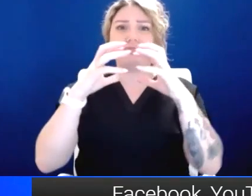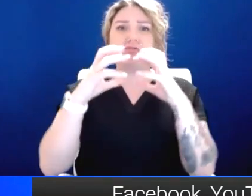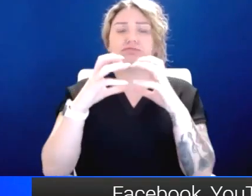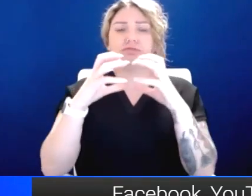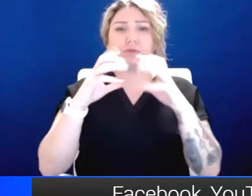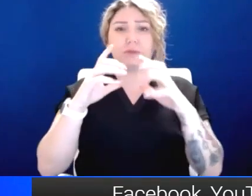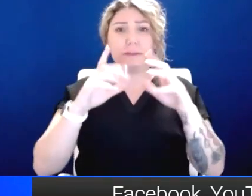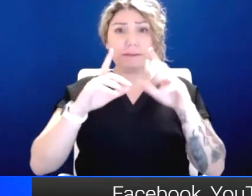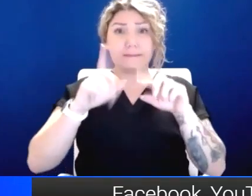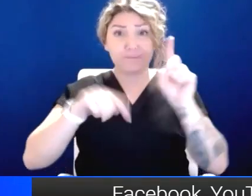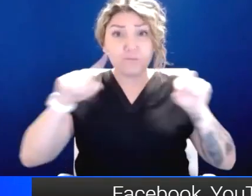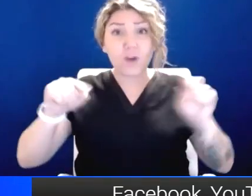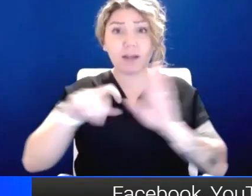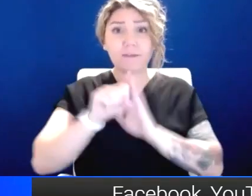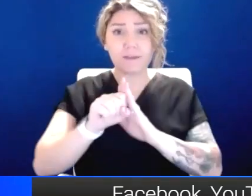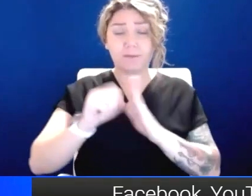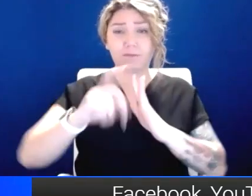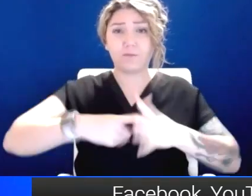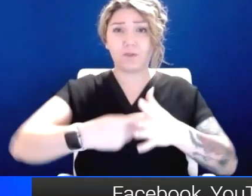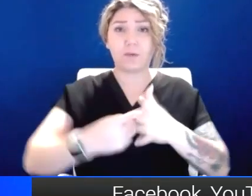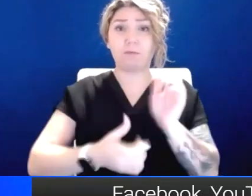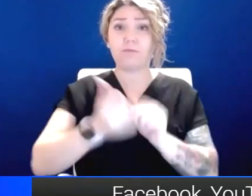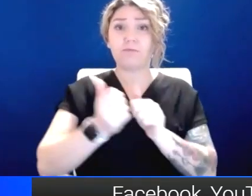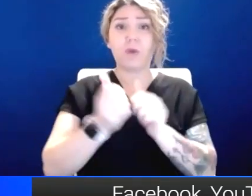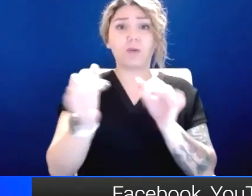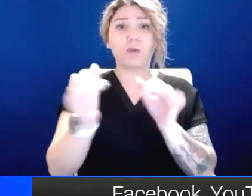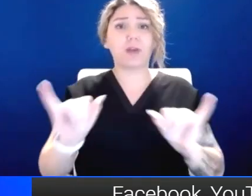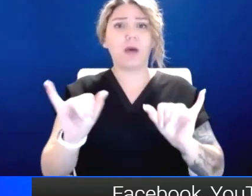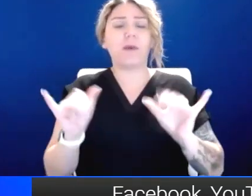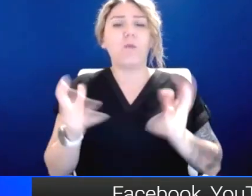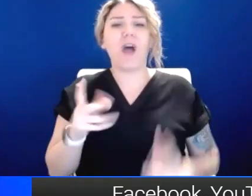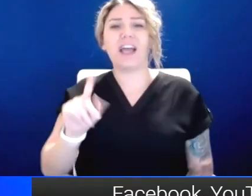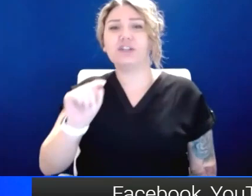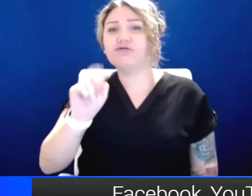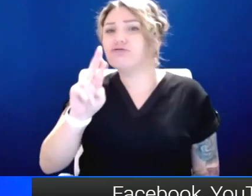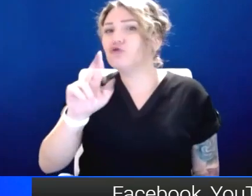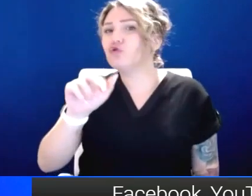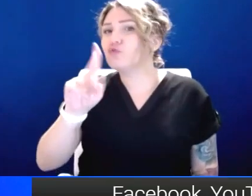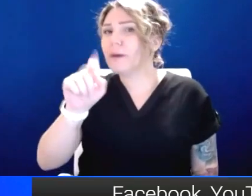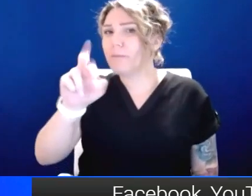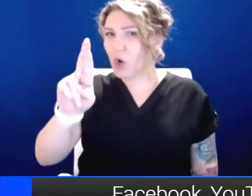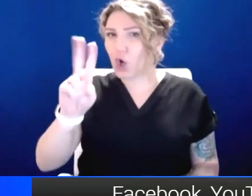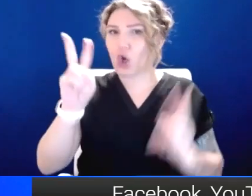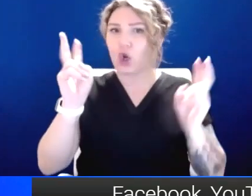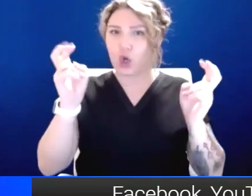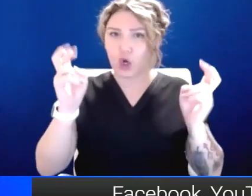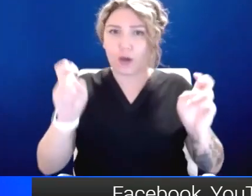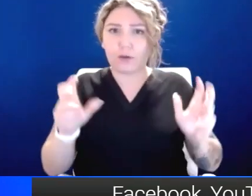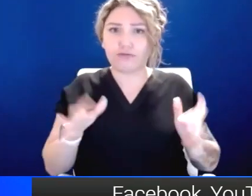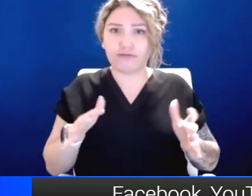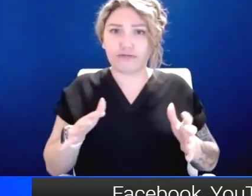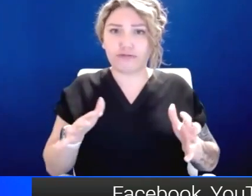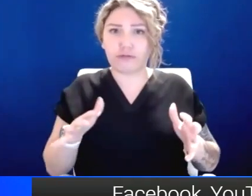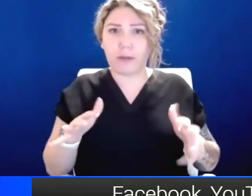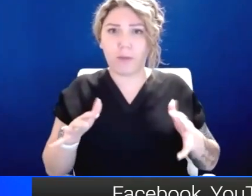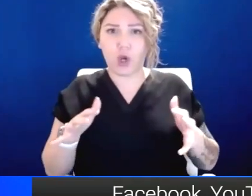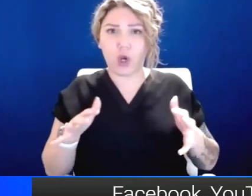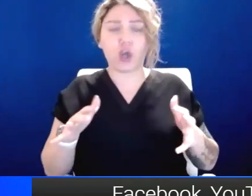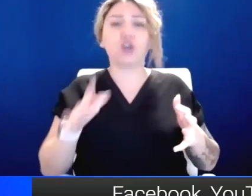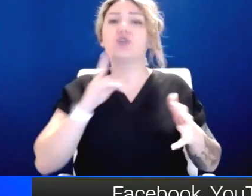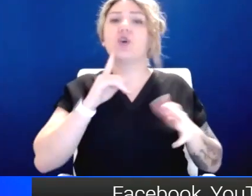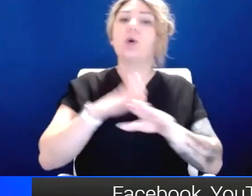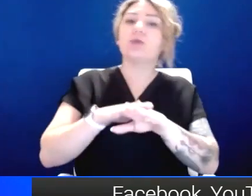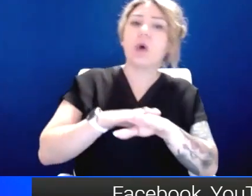most common one that is pretty obvious is tremor, but along with tremor, patients have slowness, stiffness, walking